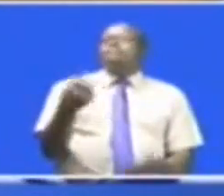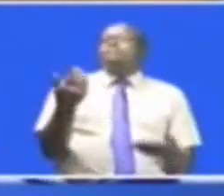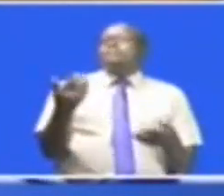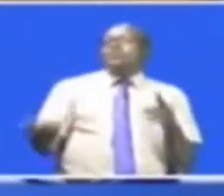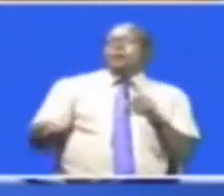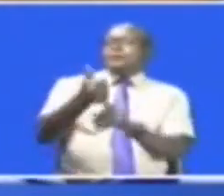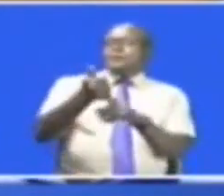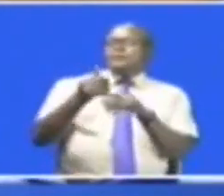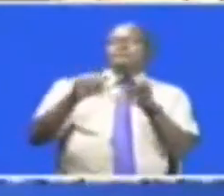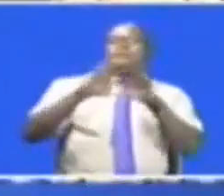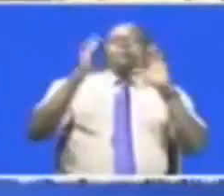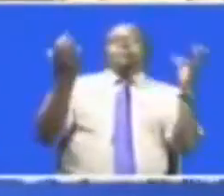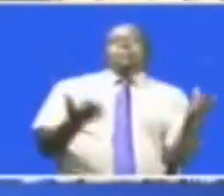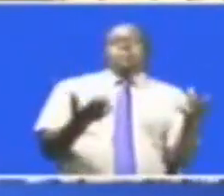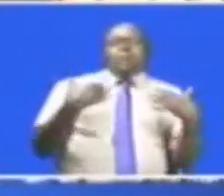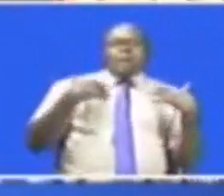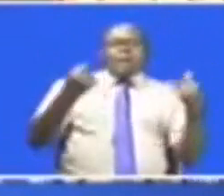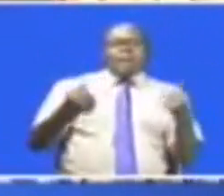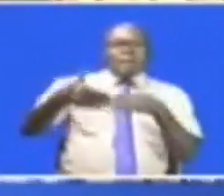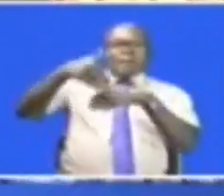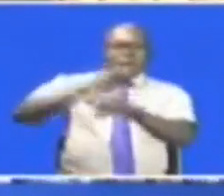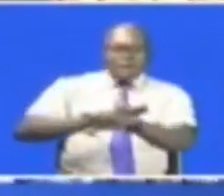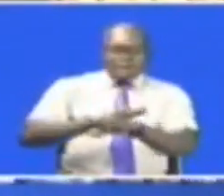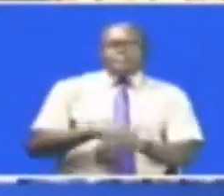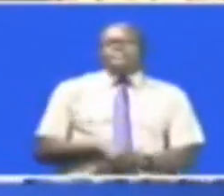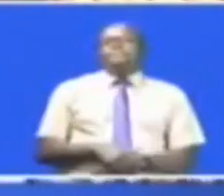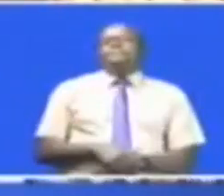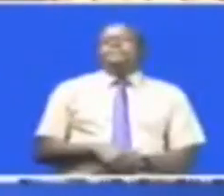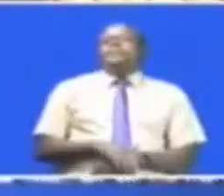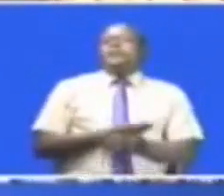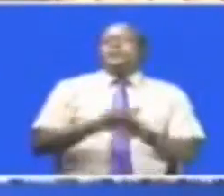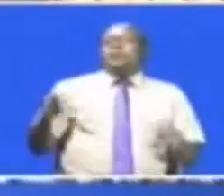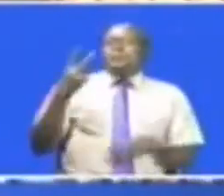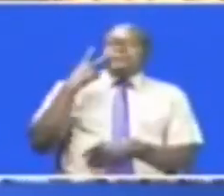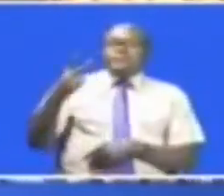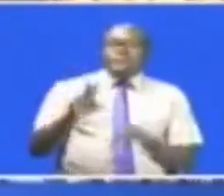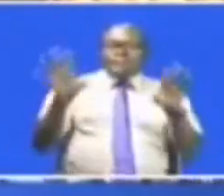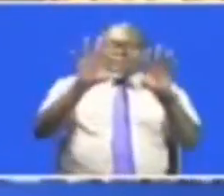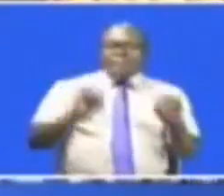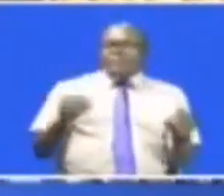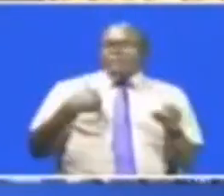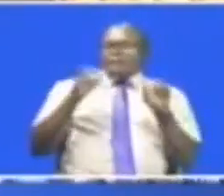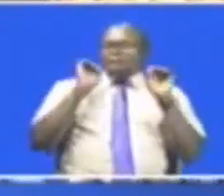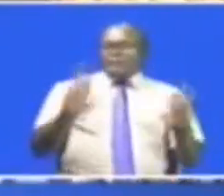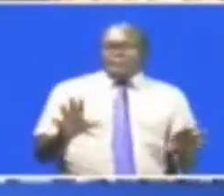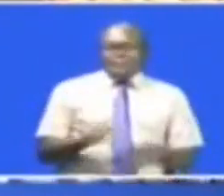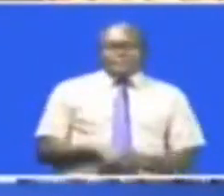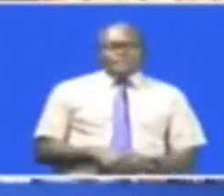be able to realize universal health coverage. We have not seen budgetary